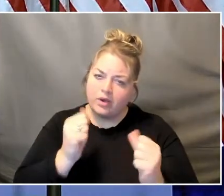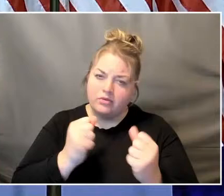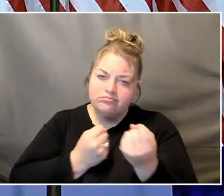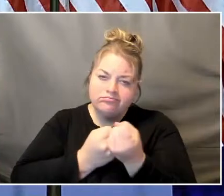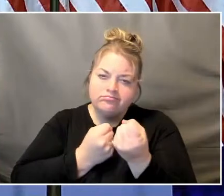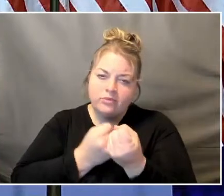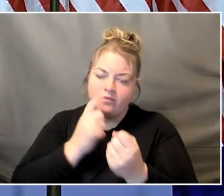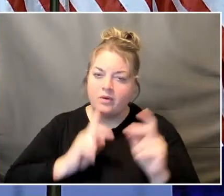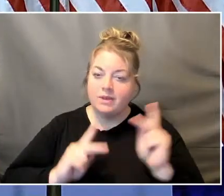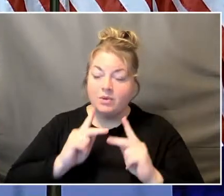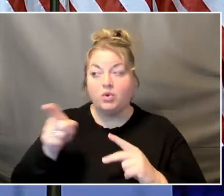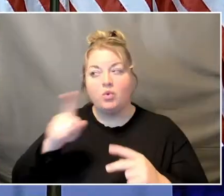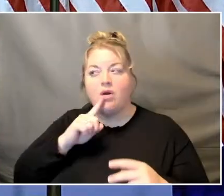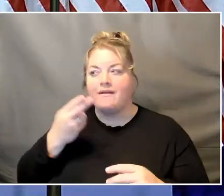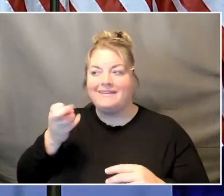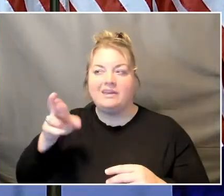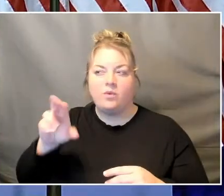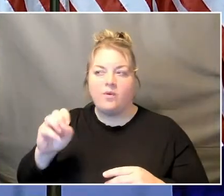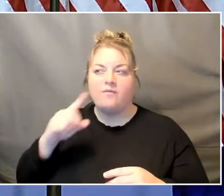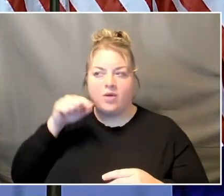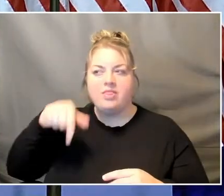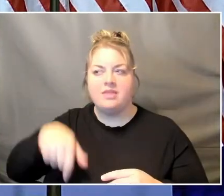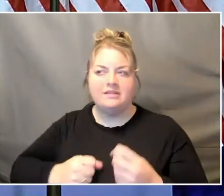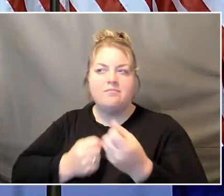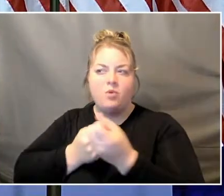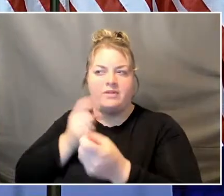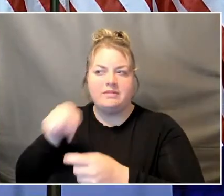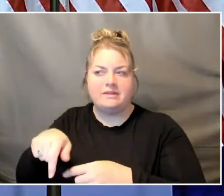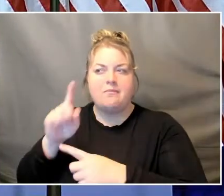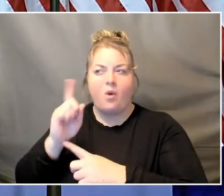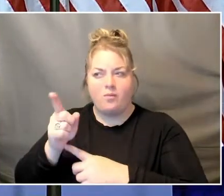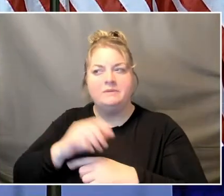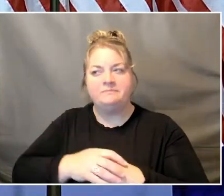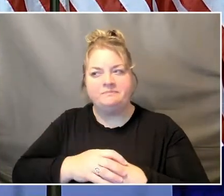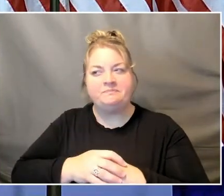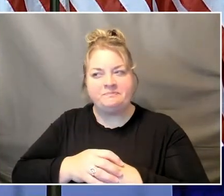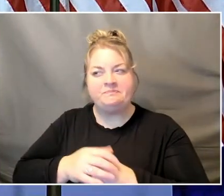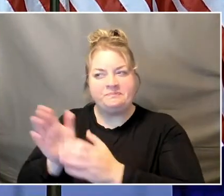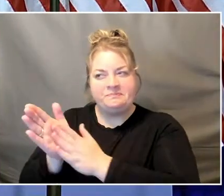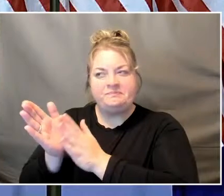of this movement and in this moment, and thank you.